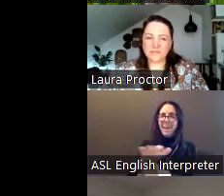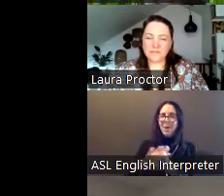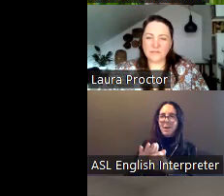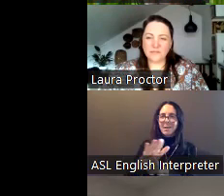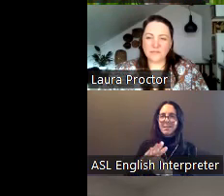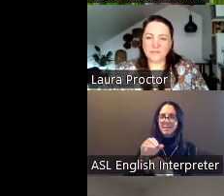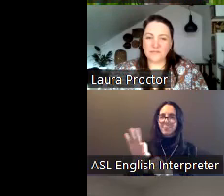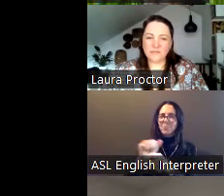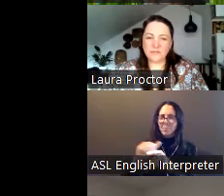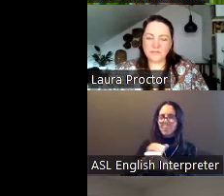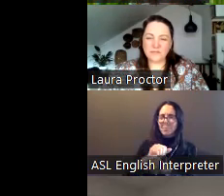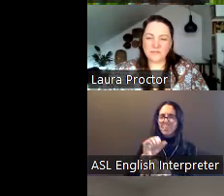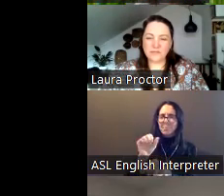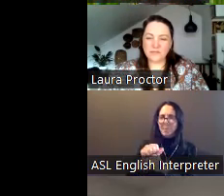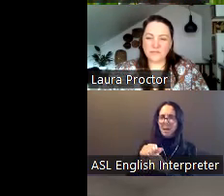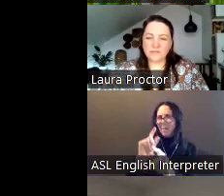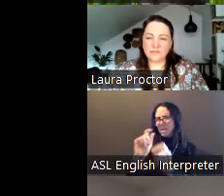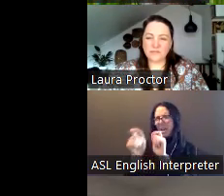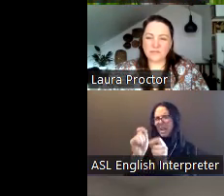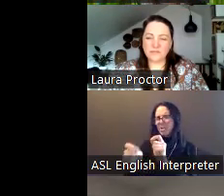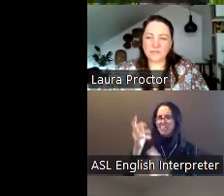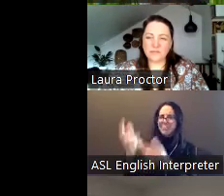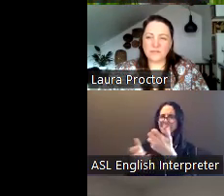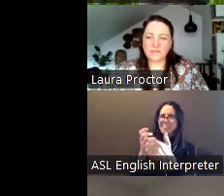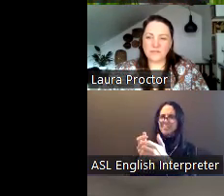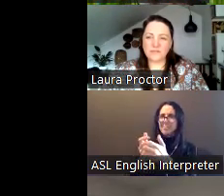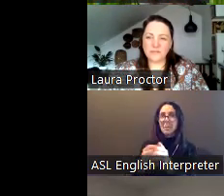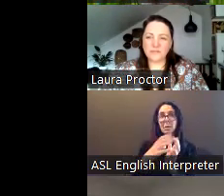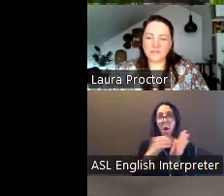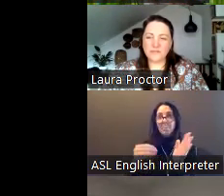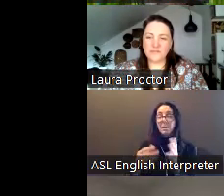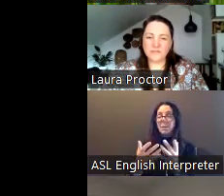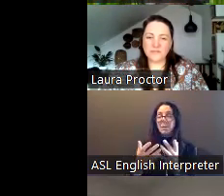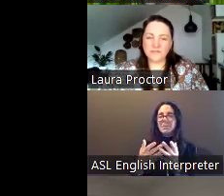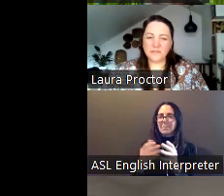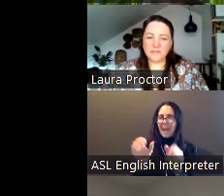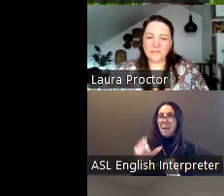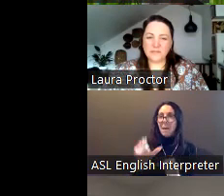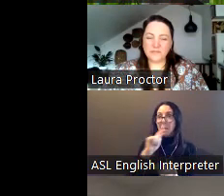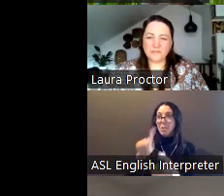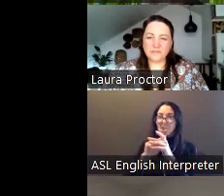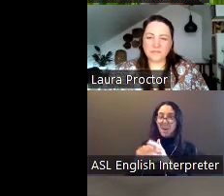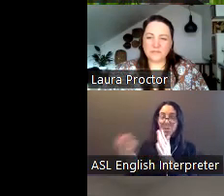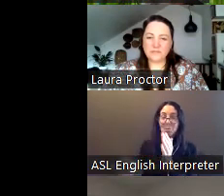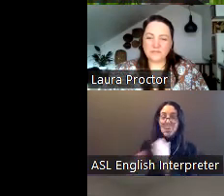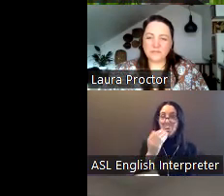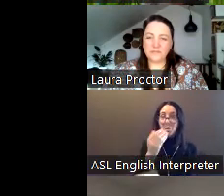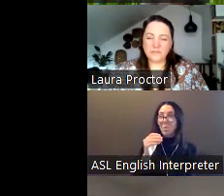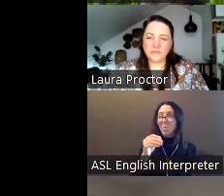practice. Modify it as you will. You don't have to recreate that whole wheel or process